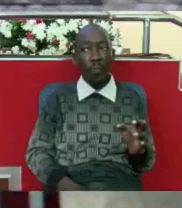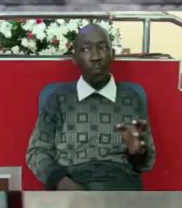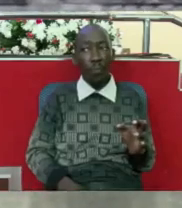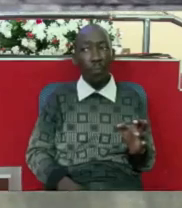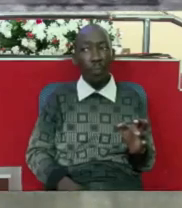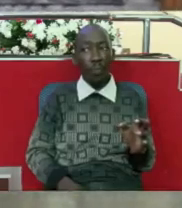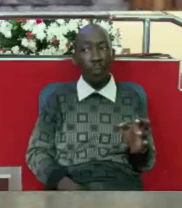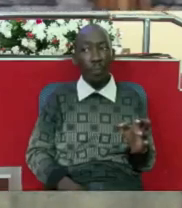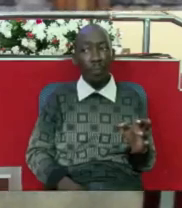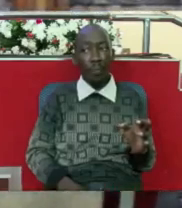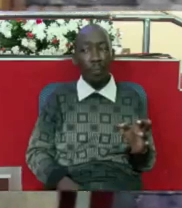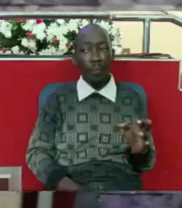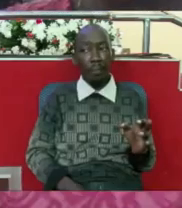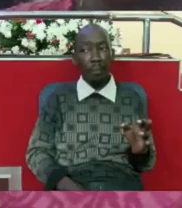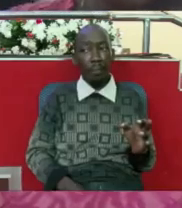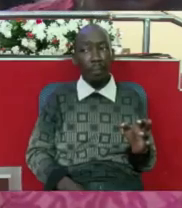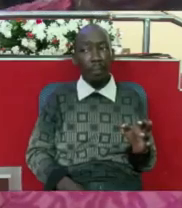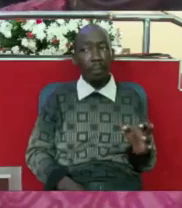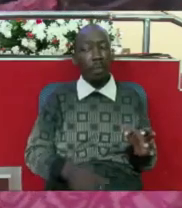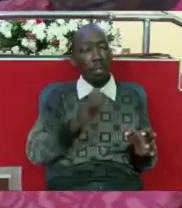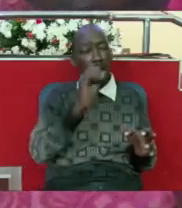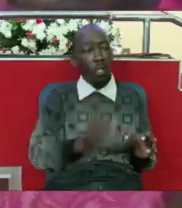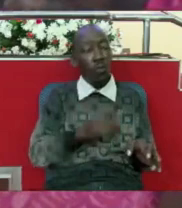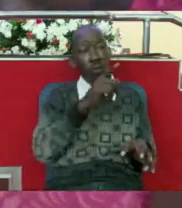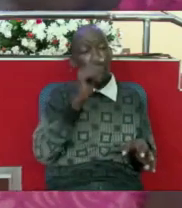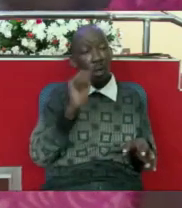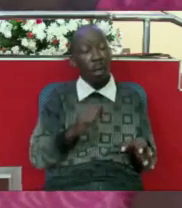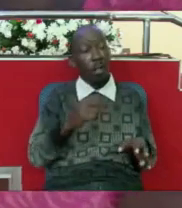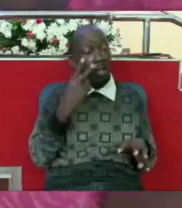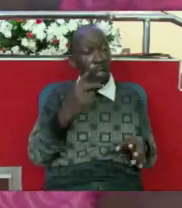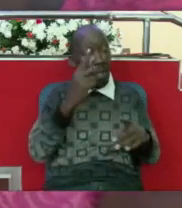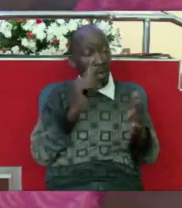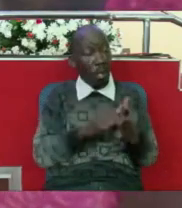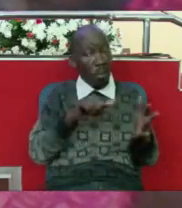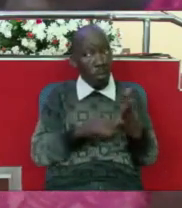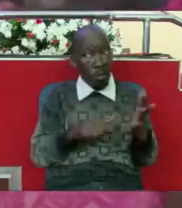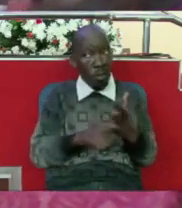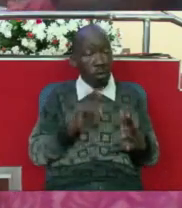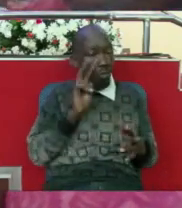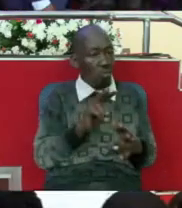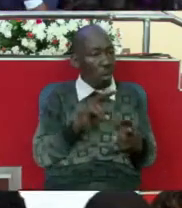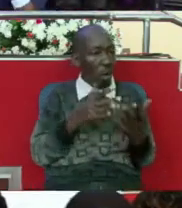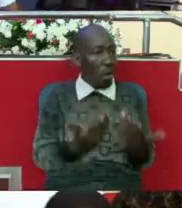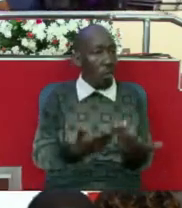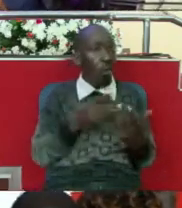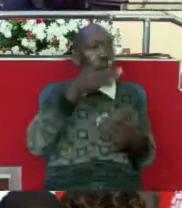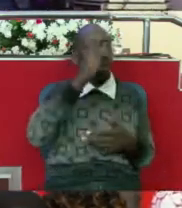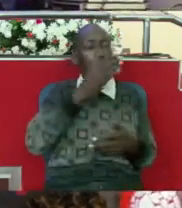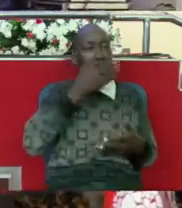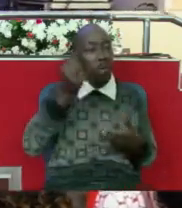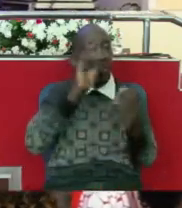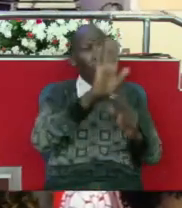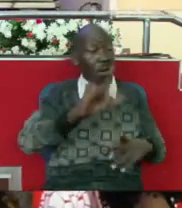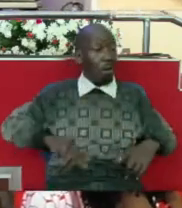And if you can see what that problem now looks like when it's God's best for your